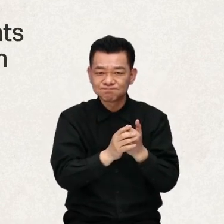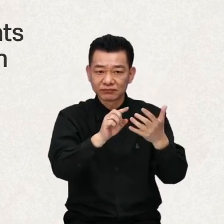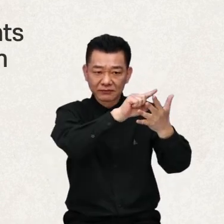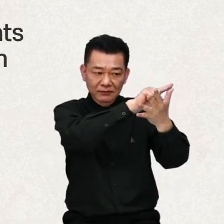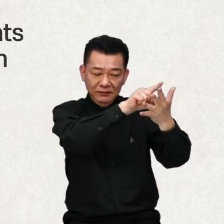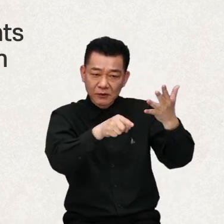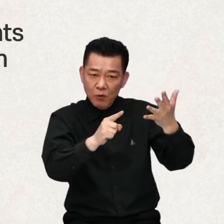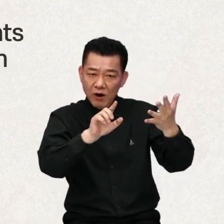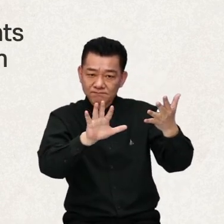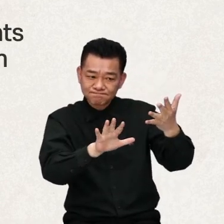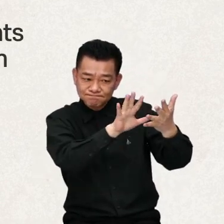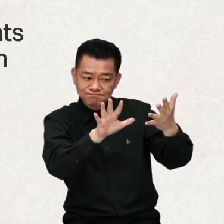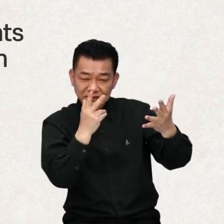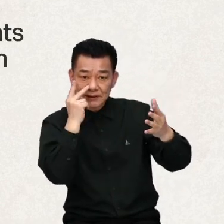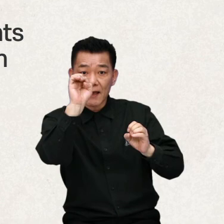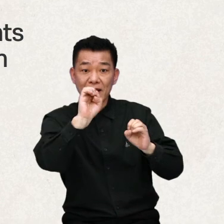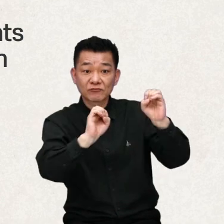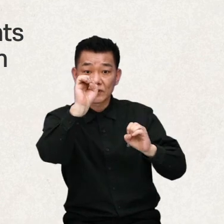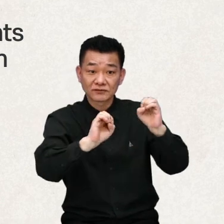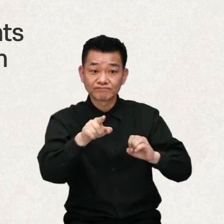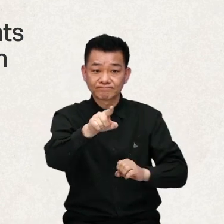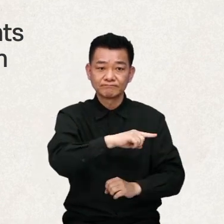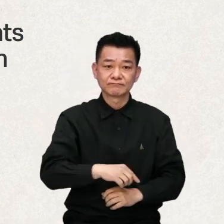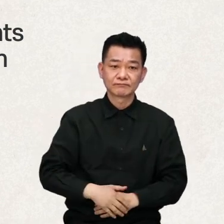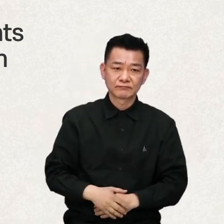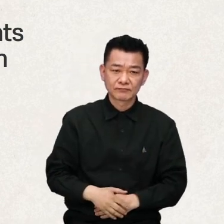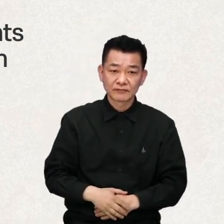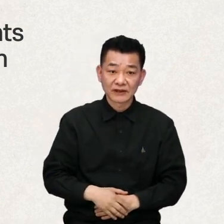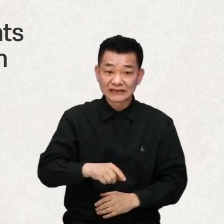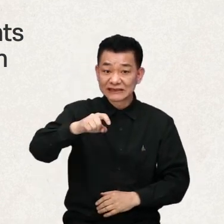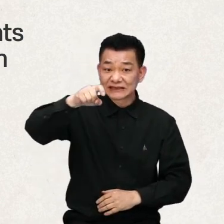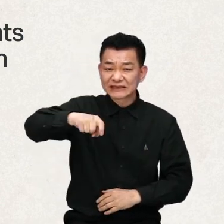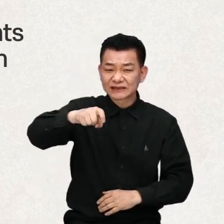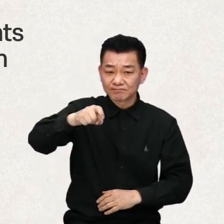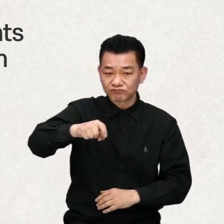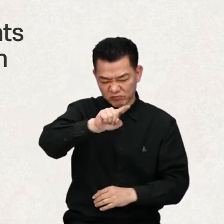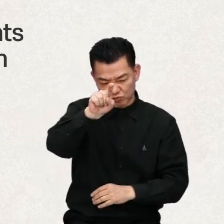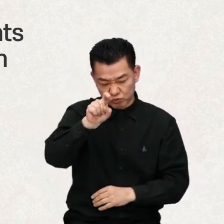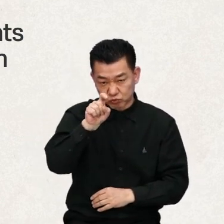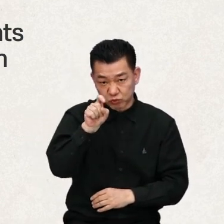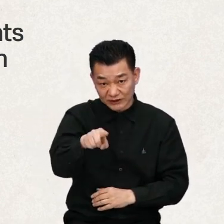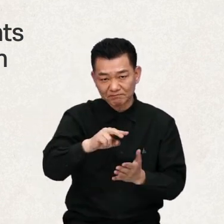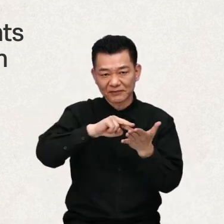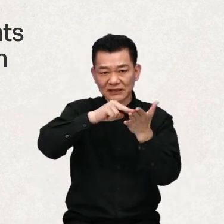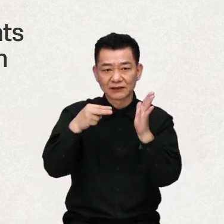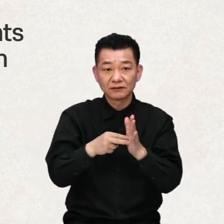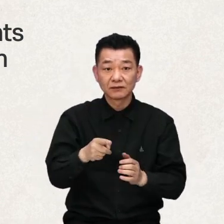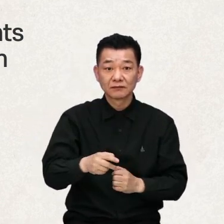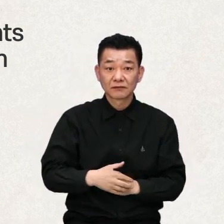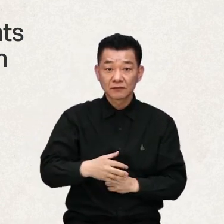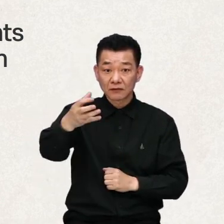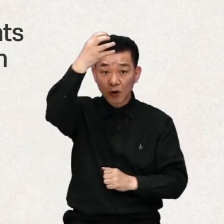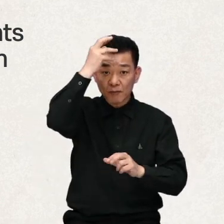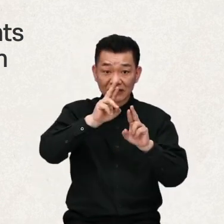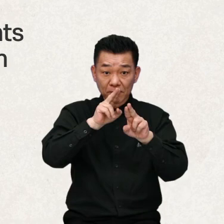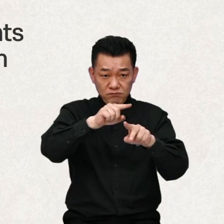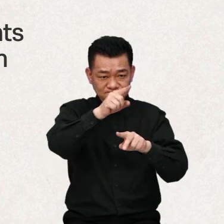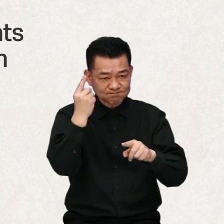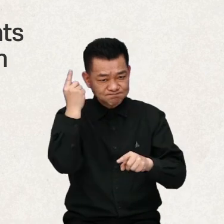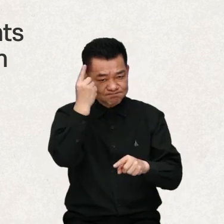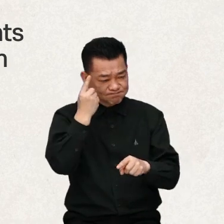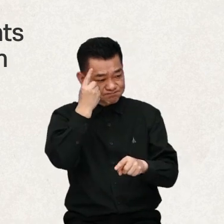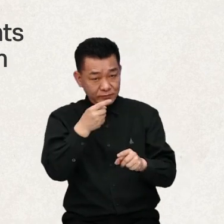the omitted contents and the implementation of the convention from the report by the state party. It is sent to the state